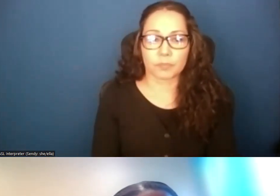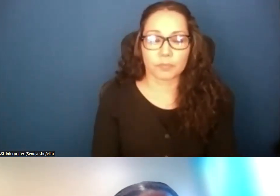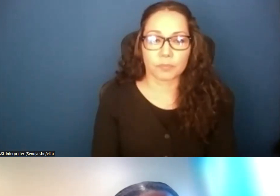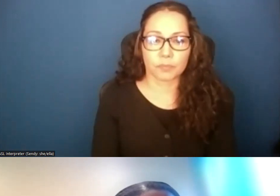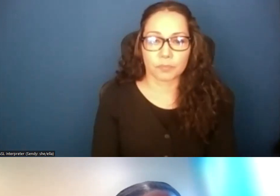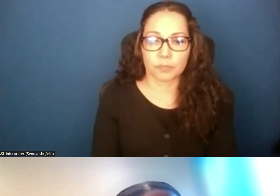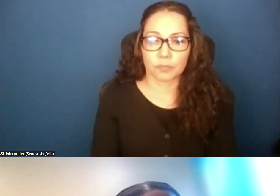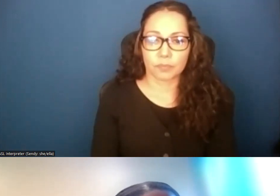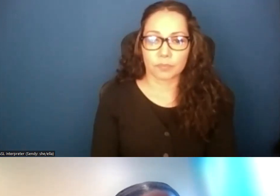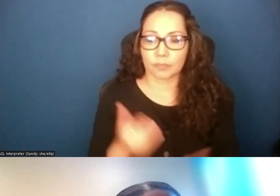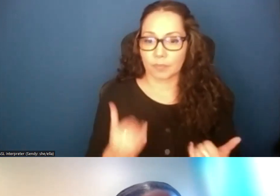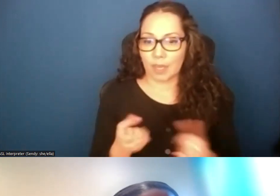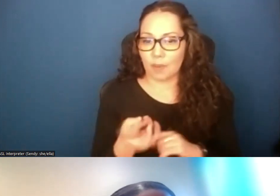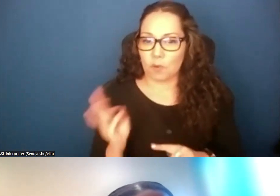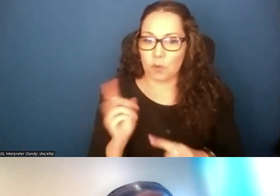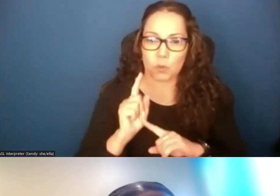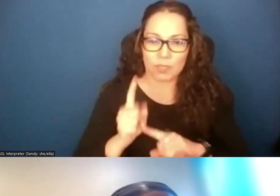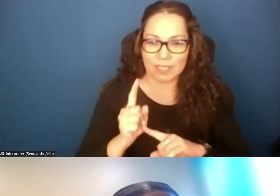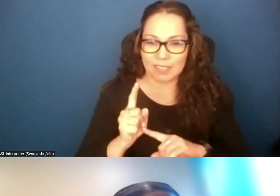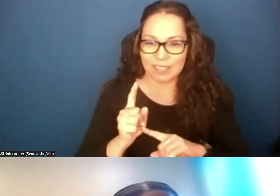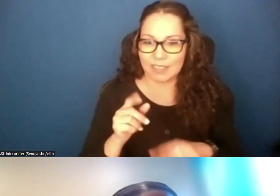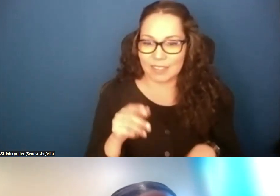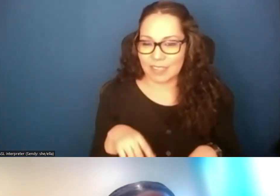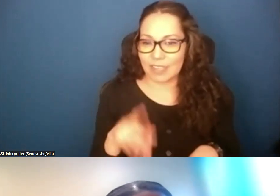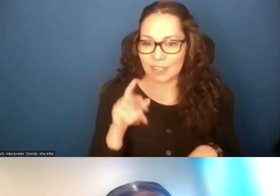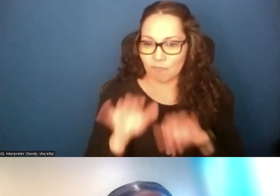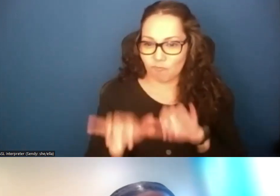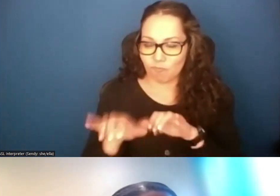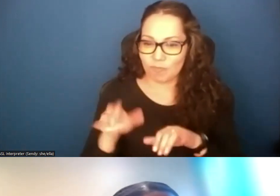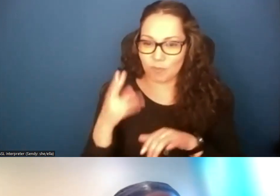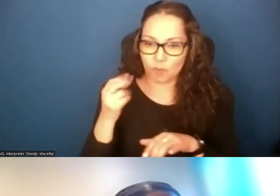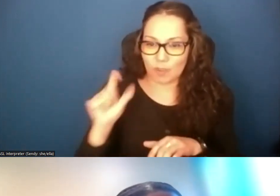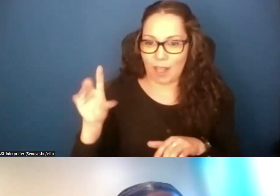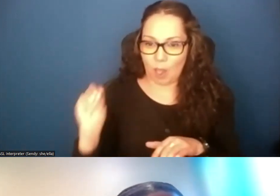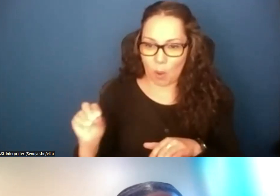And I'll give just a few seconds while you all drop your hellos into the chat.